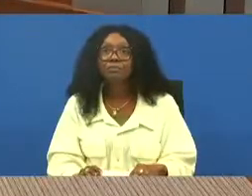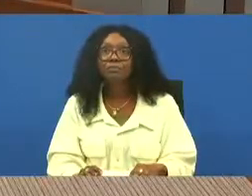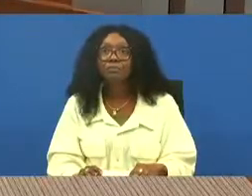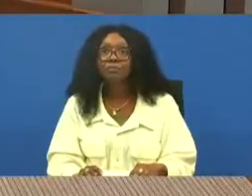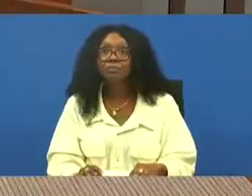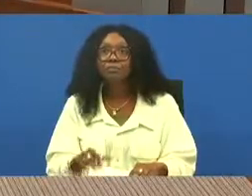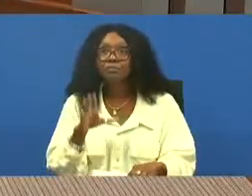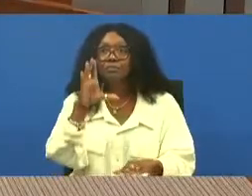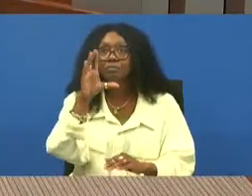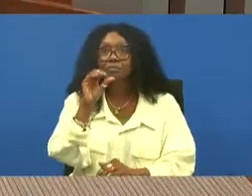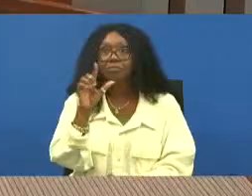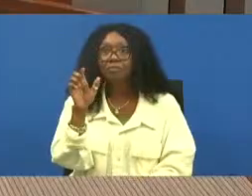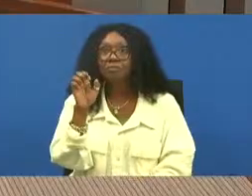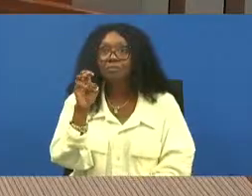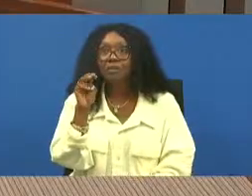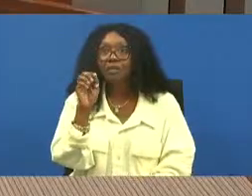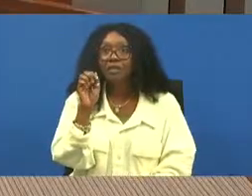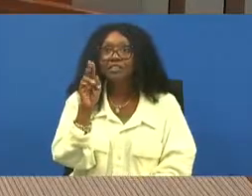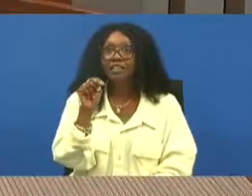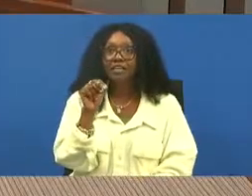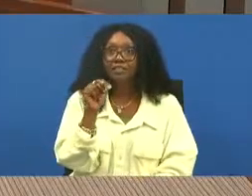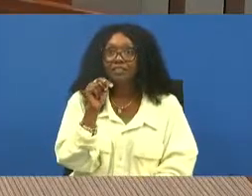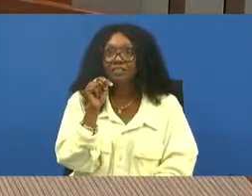Councilwoman Coleman, you used your extra time already.